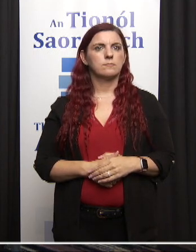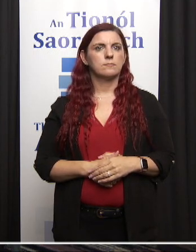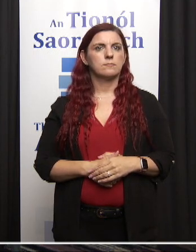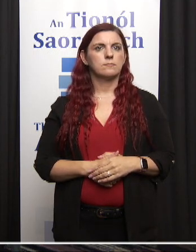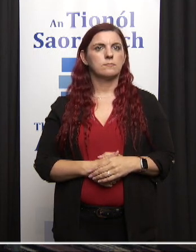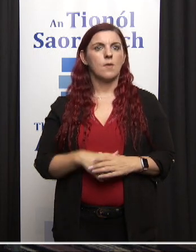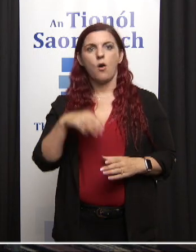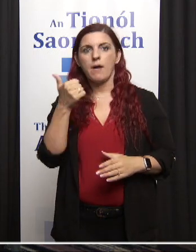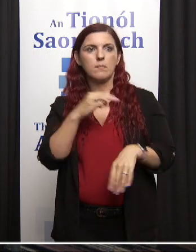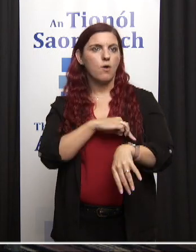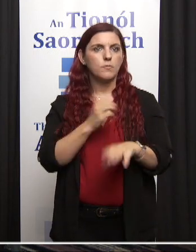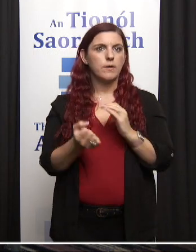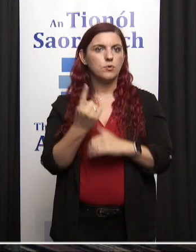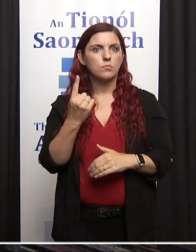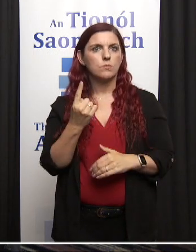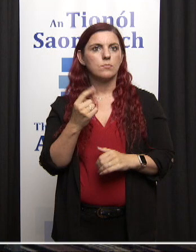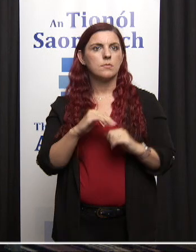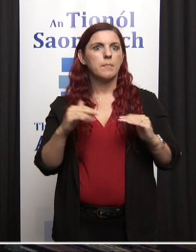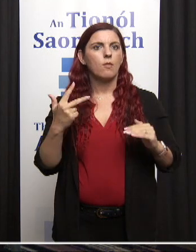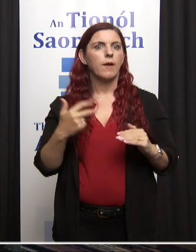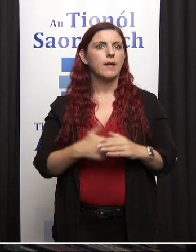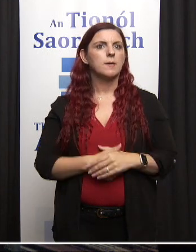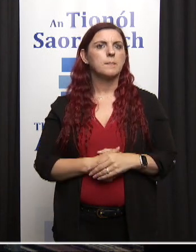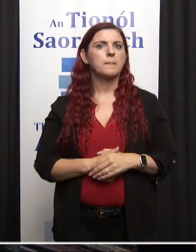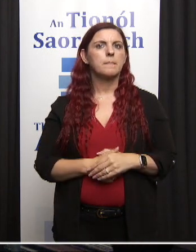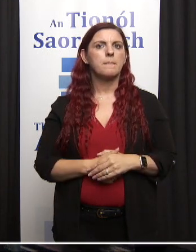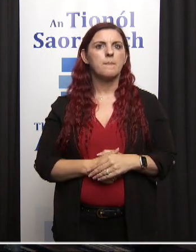Or any issues. So Luke from table 3.